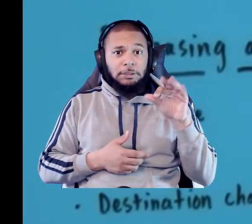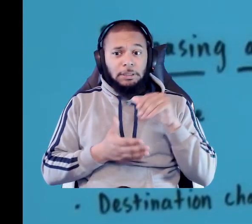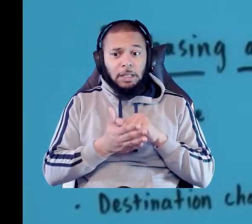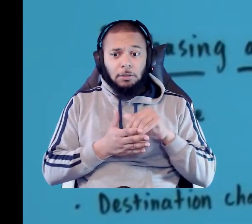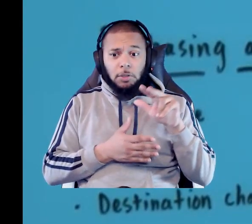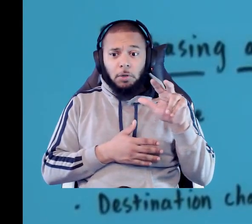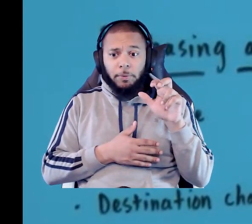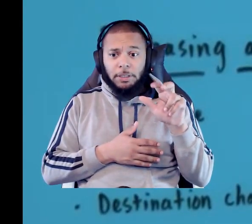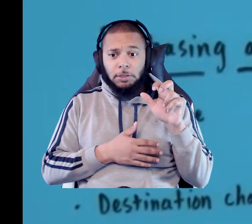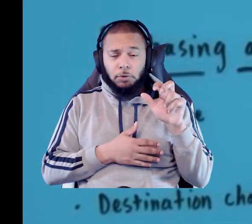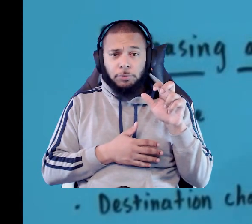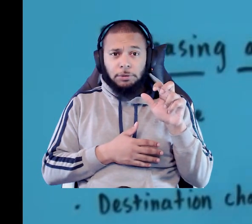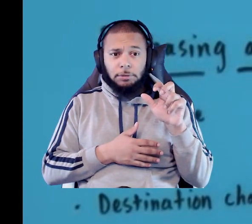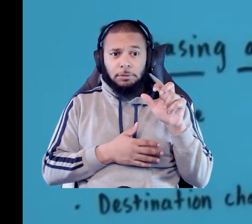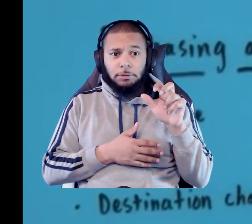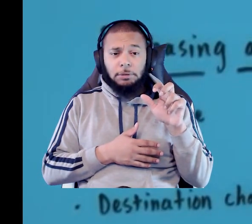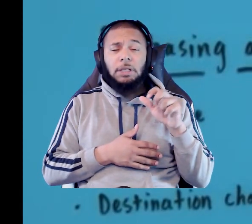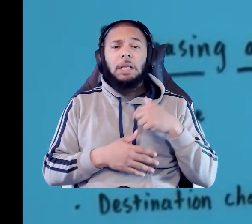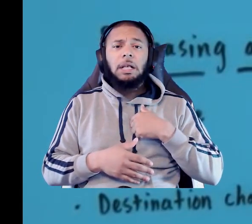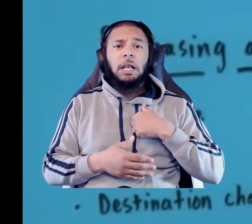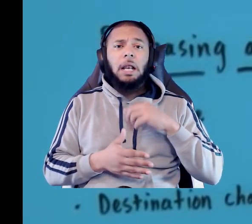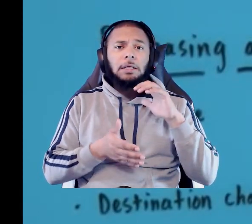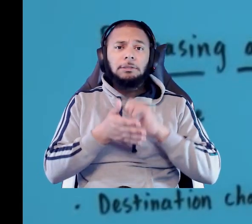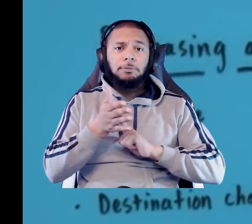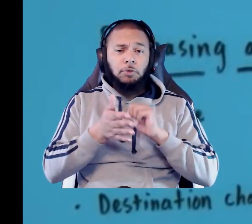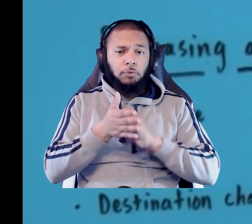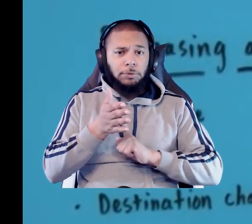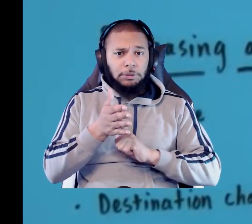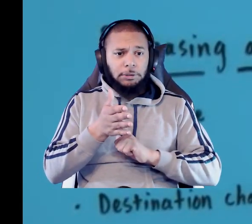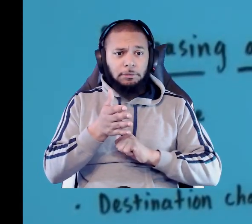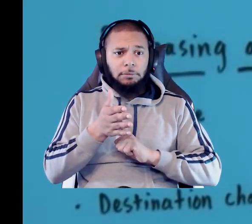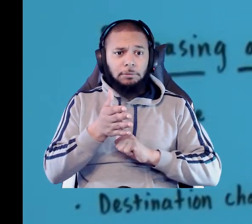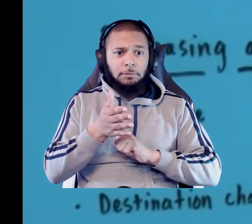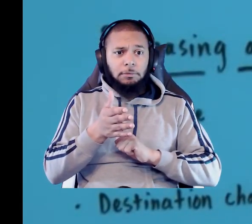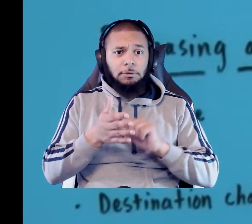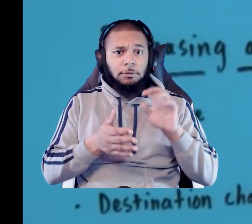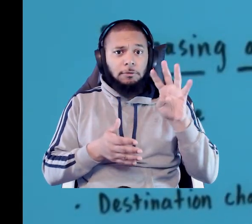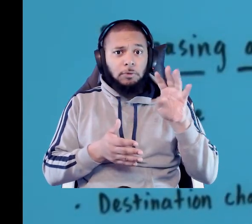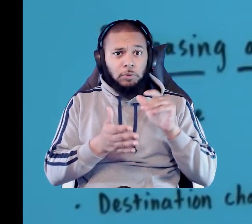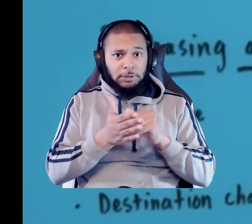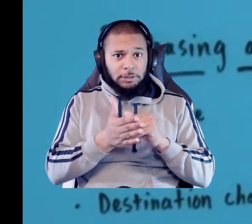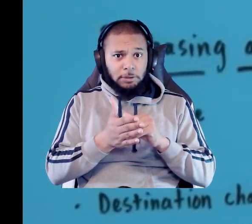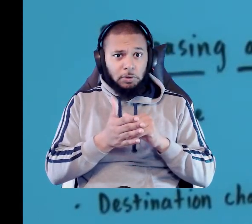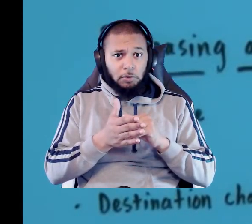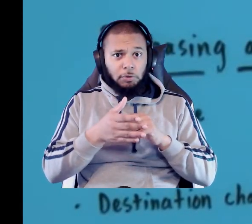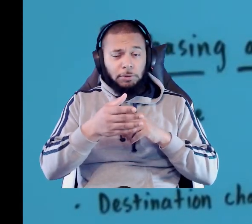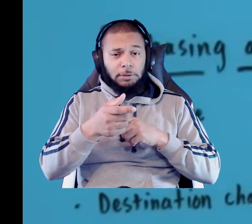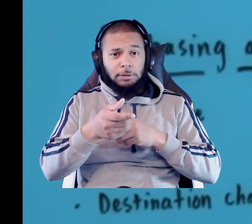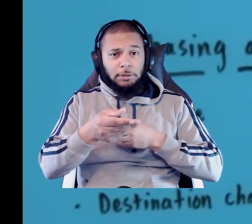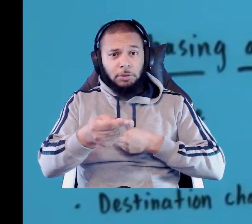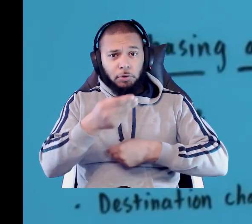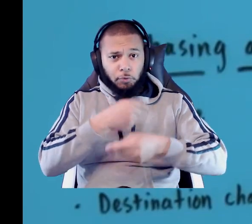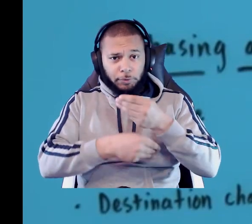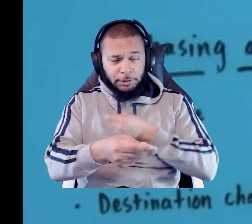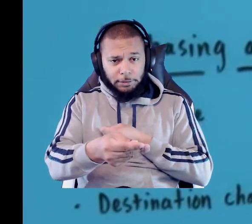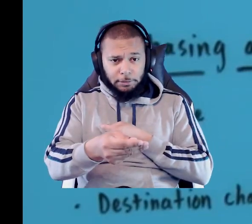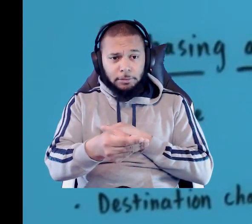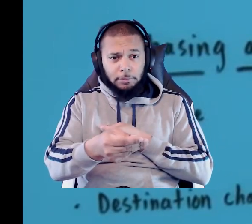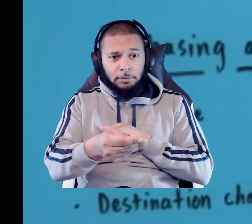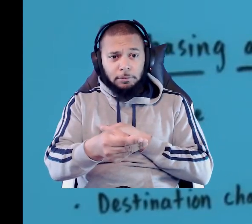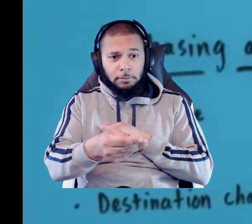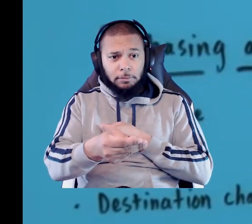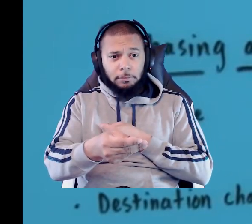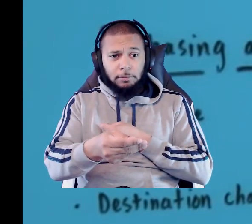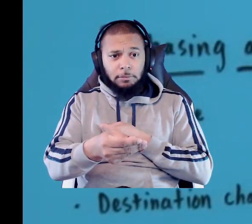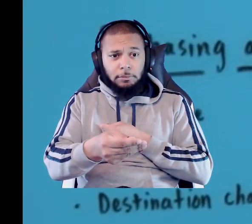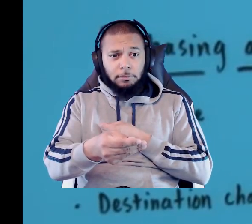49,300, and I'm going to subtract the 4,000 in trade-in, because that's going to reduce the cost that I have to pay